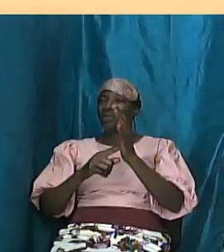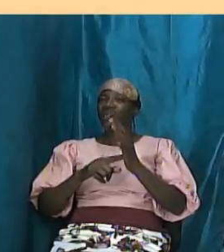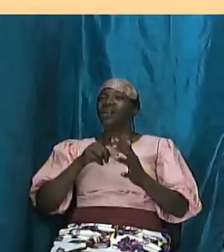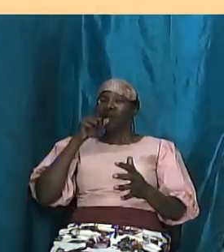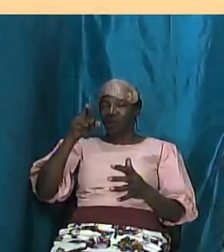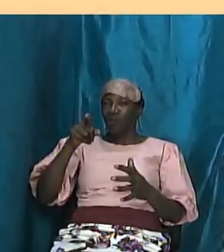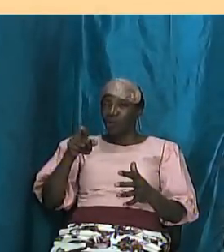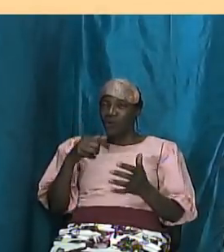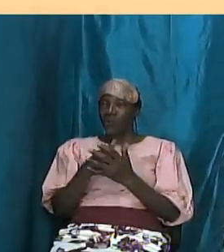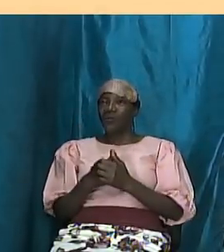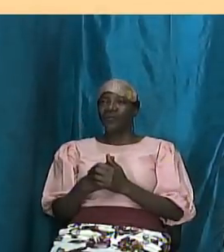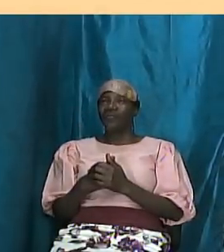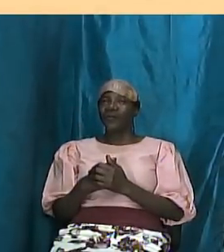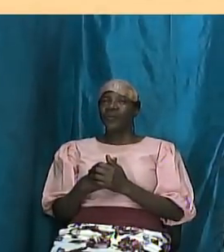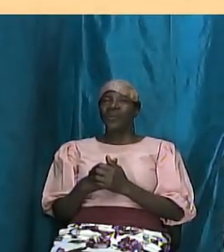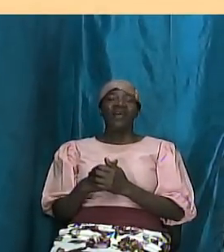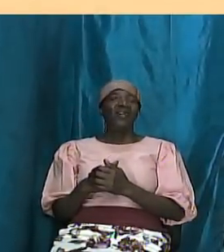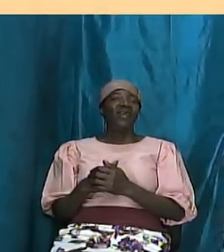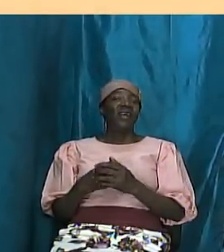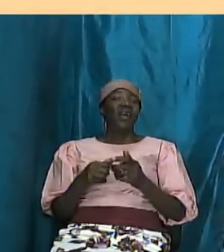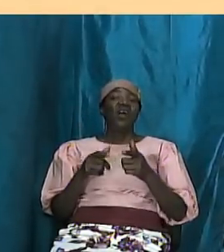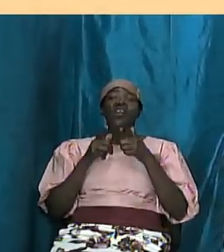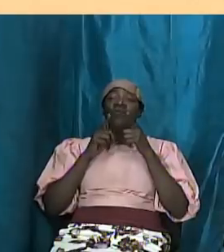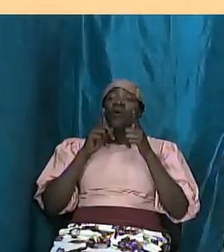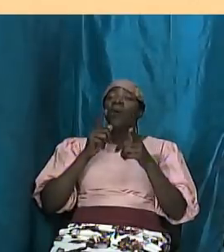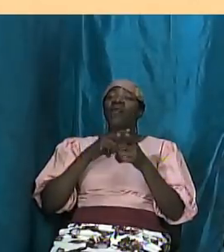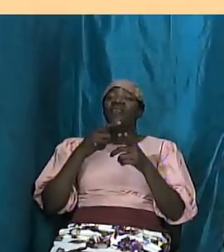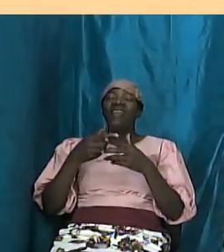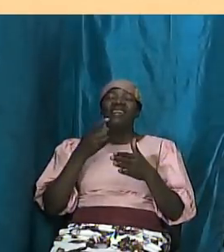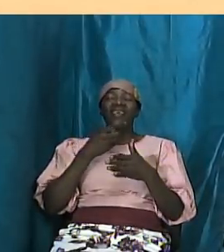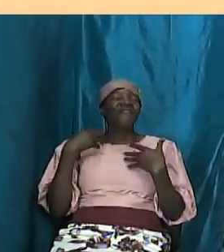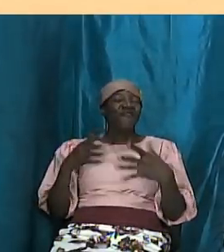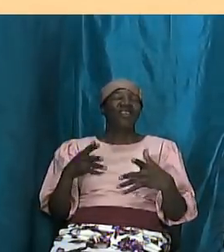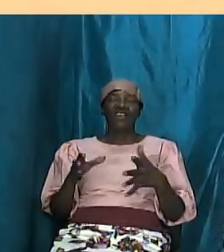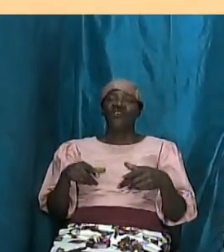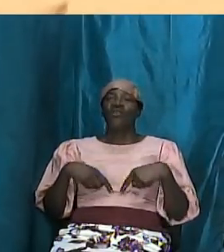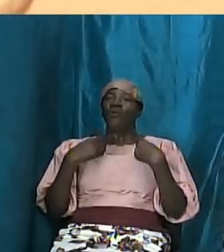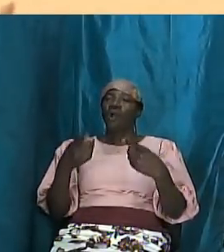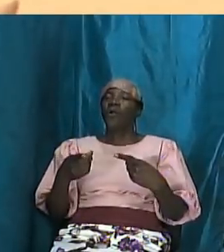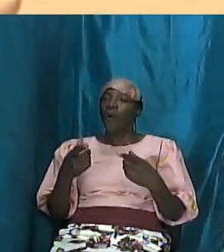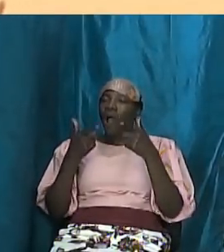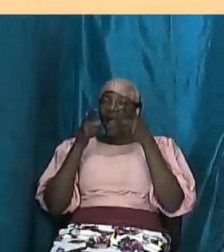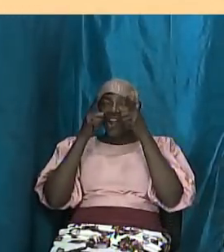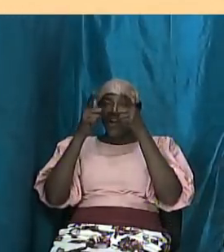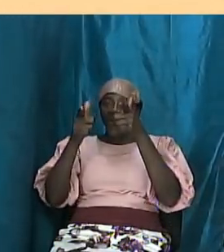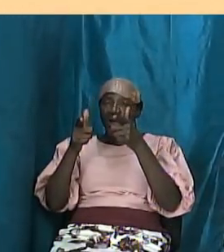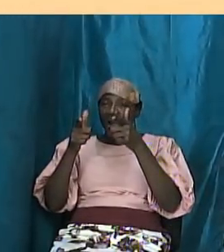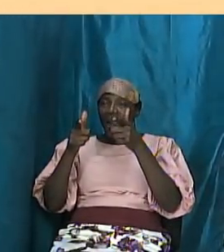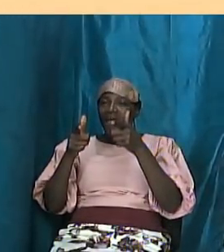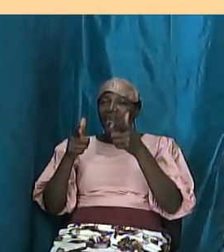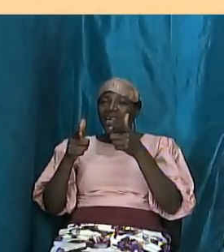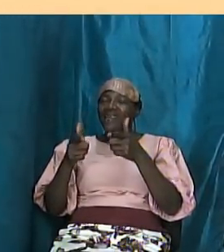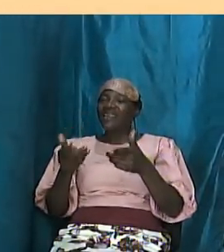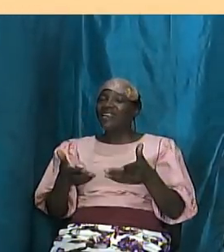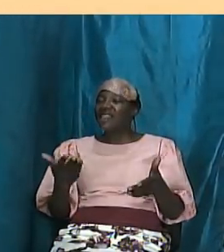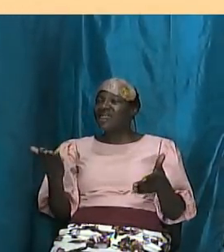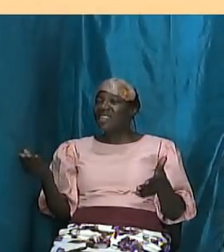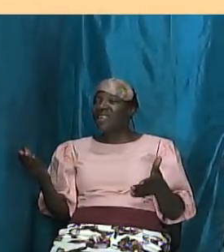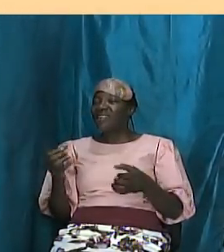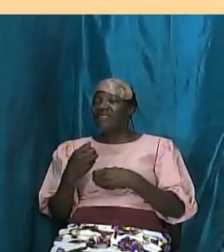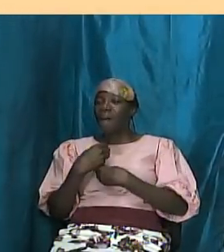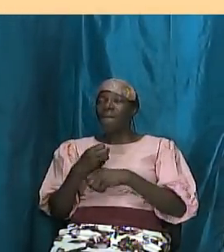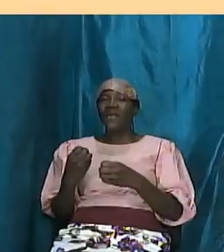now we springboard into looking and drilling into some of the very issues that has caused